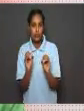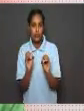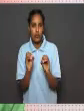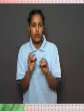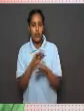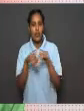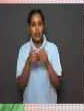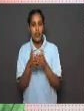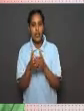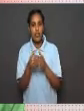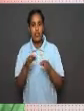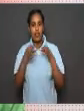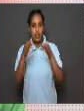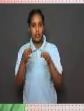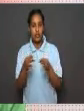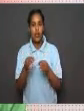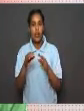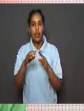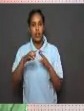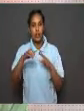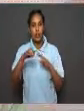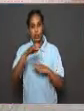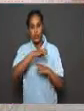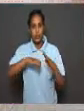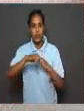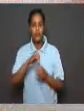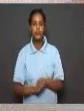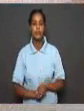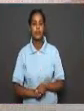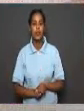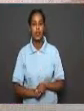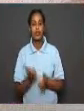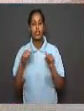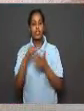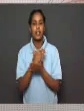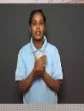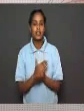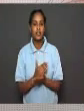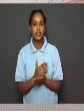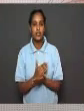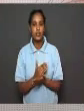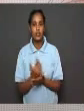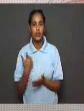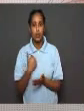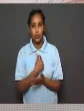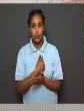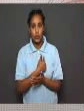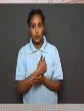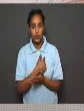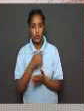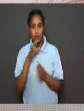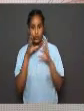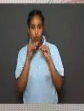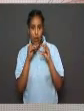net transfer of electrons. In today's lesson, we are going to